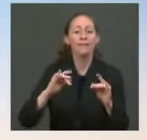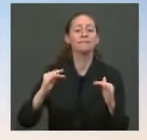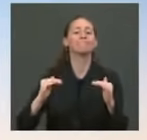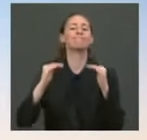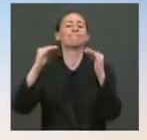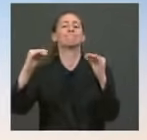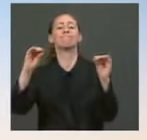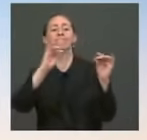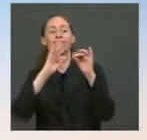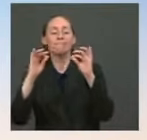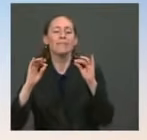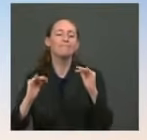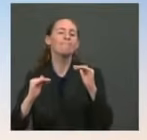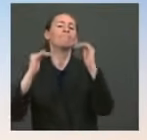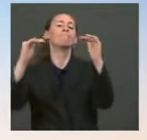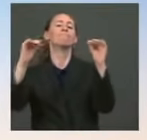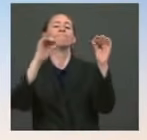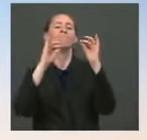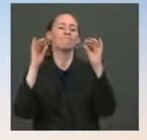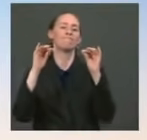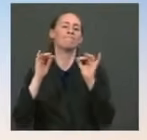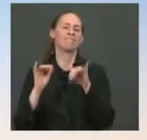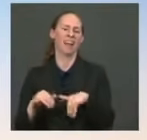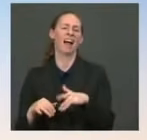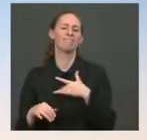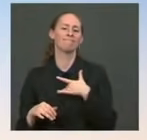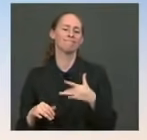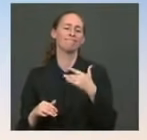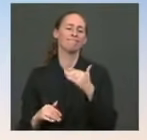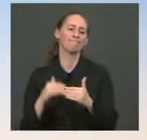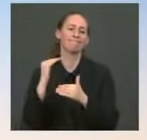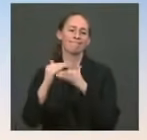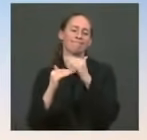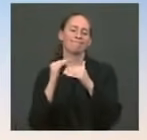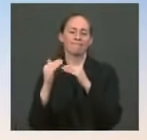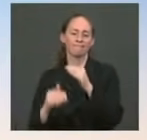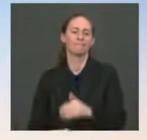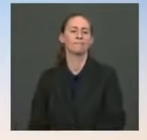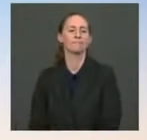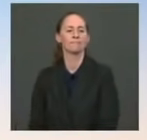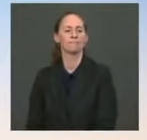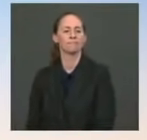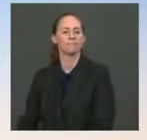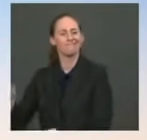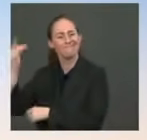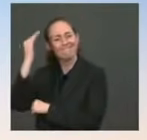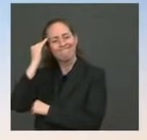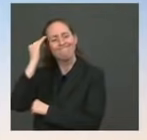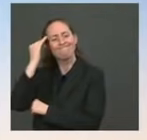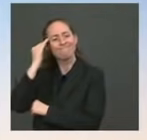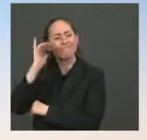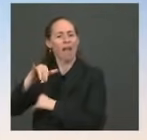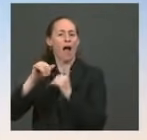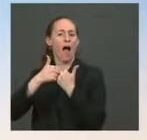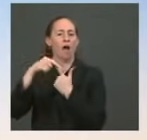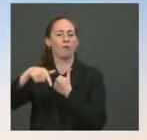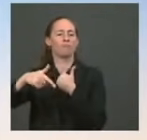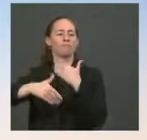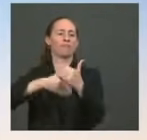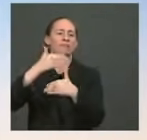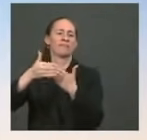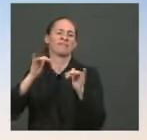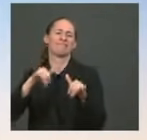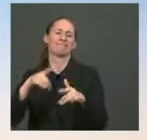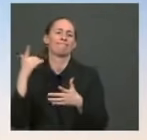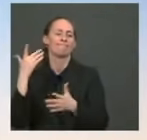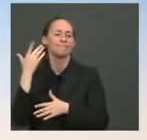or senior staff to member level, or staff to committee level. He knows of all people how this process works, and he's just evaluating